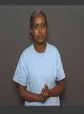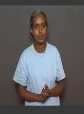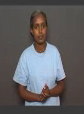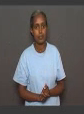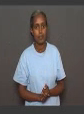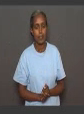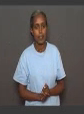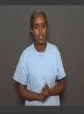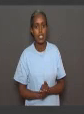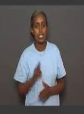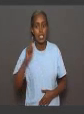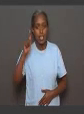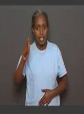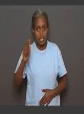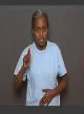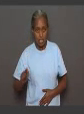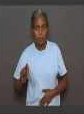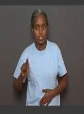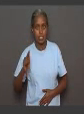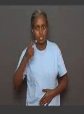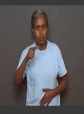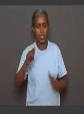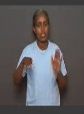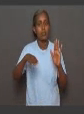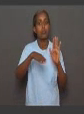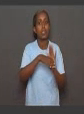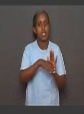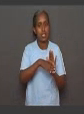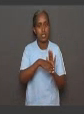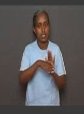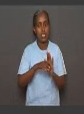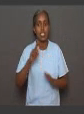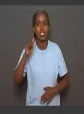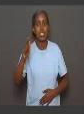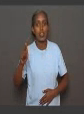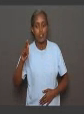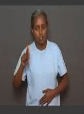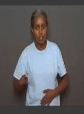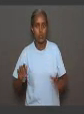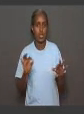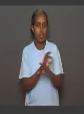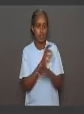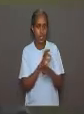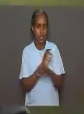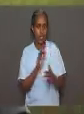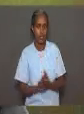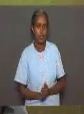The exclamation mark represents the factorial function.